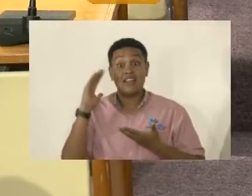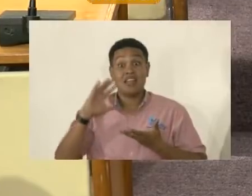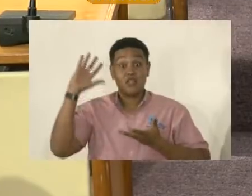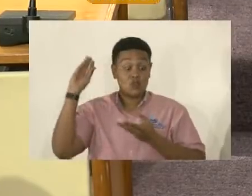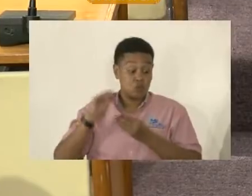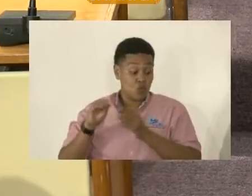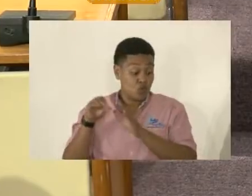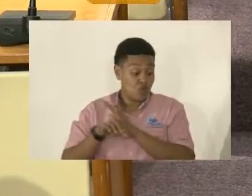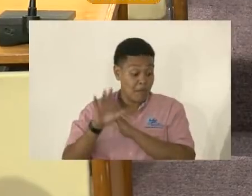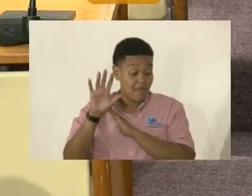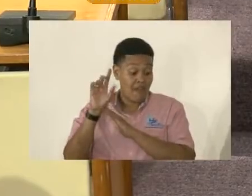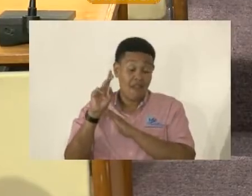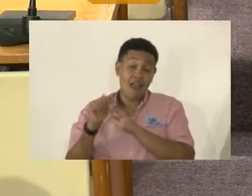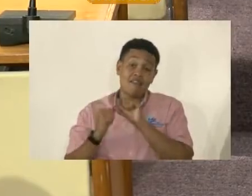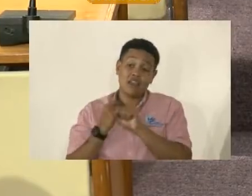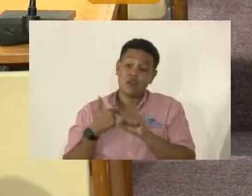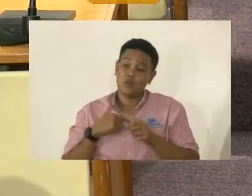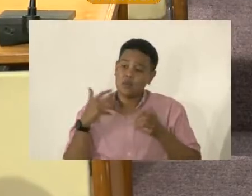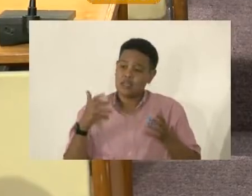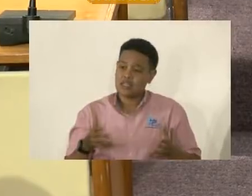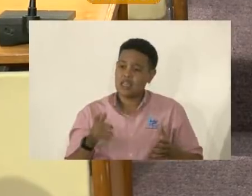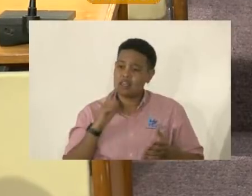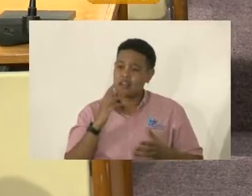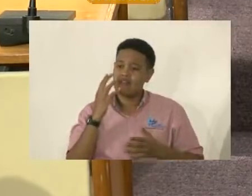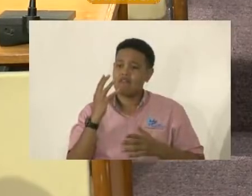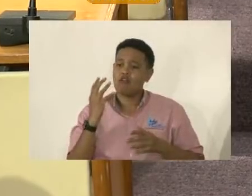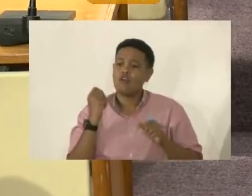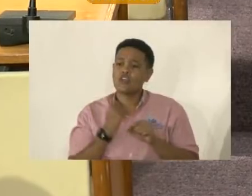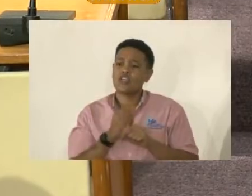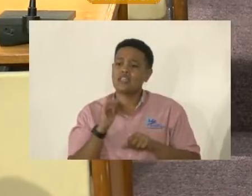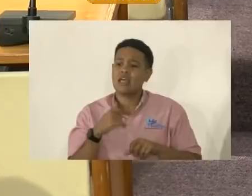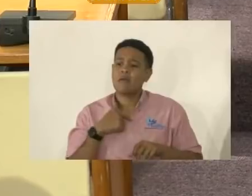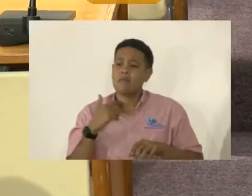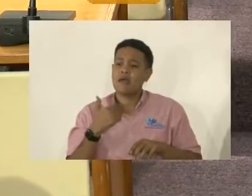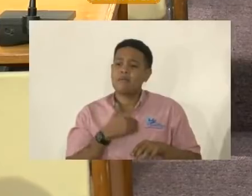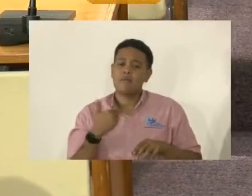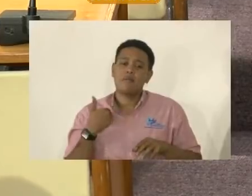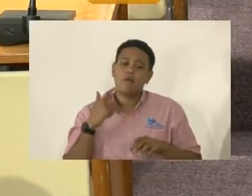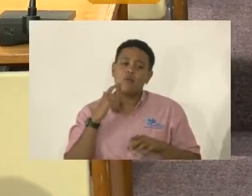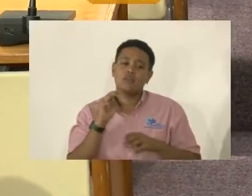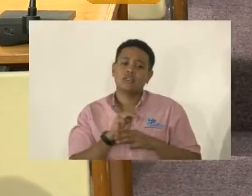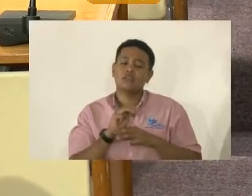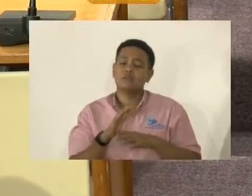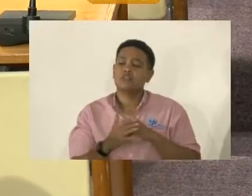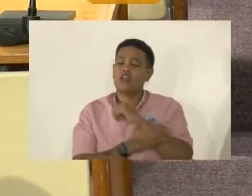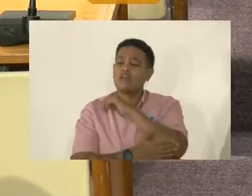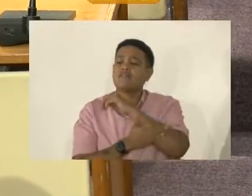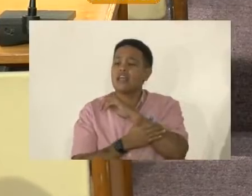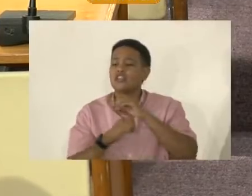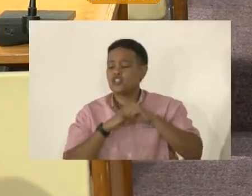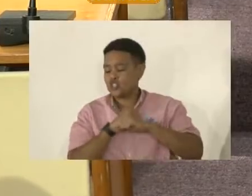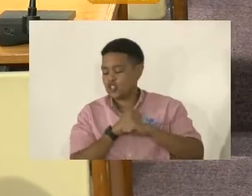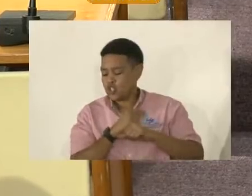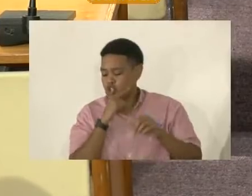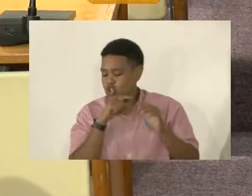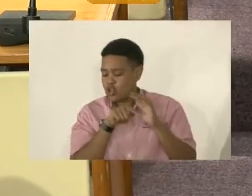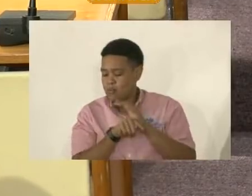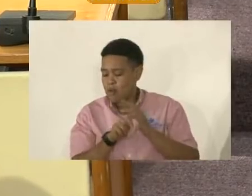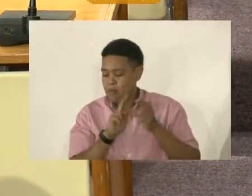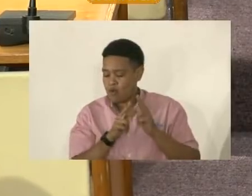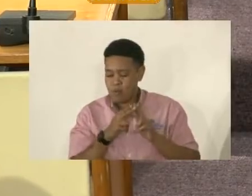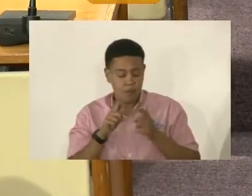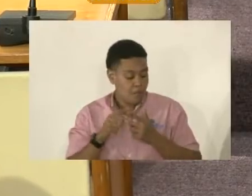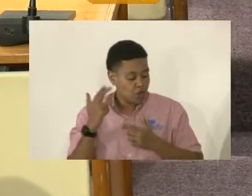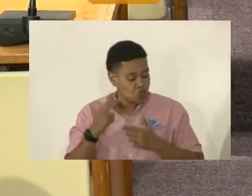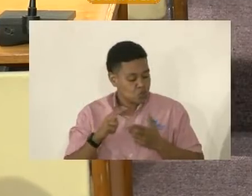here than the 4 years that my colleague was Minister of National Security, the murder numbers and shooting numbers have not